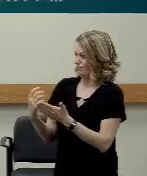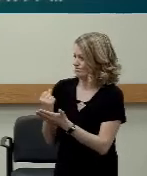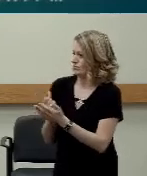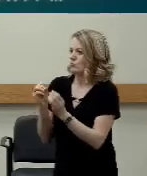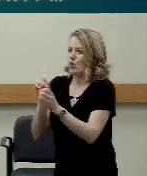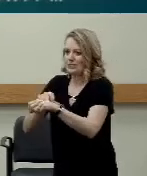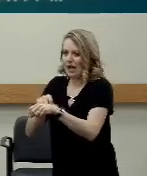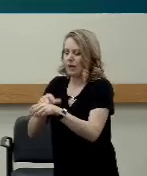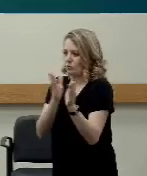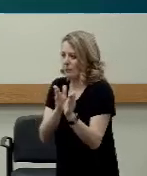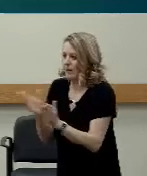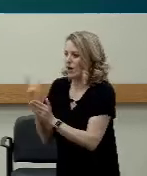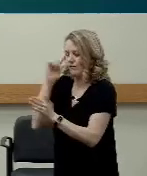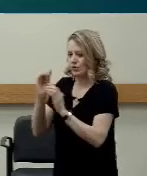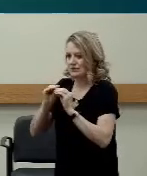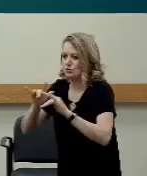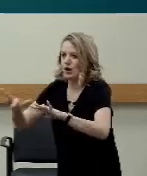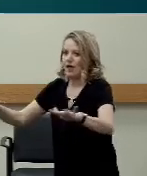coronavirus.